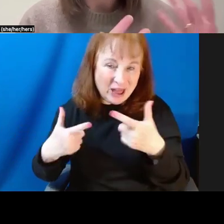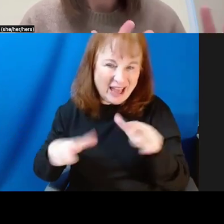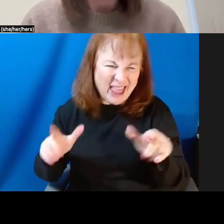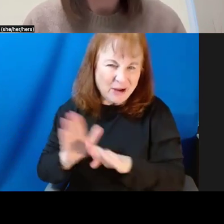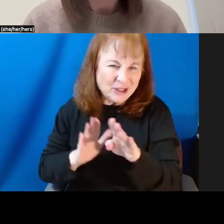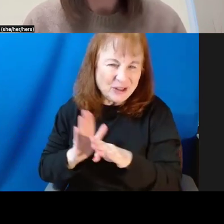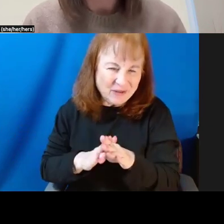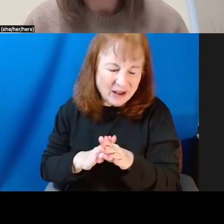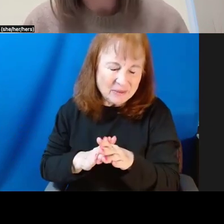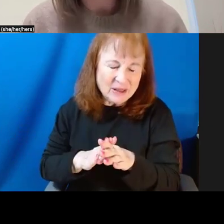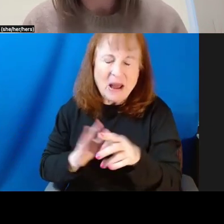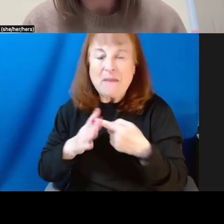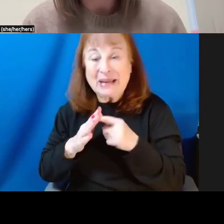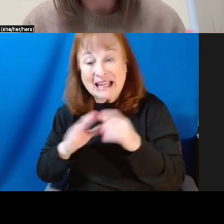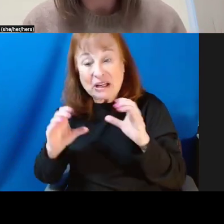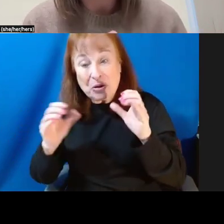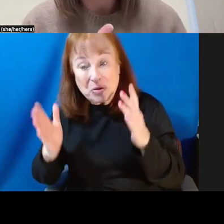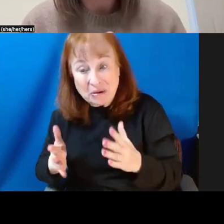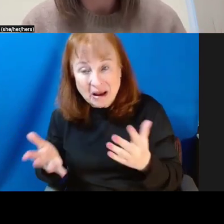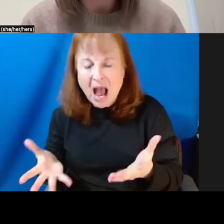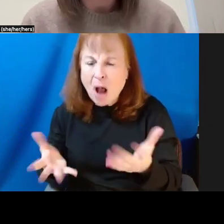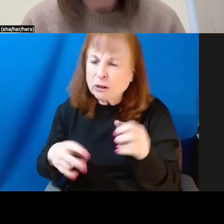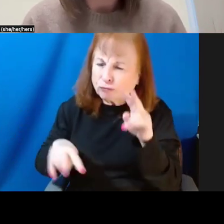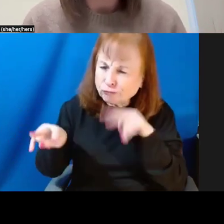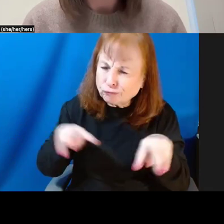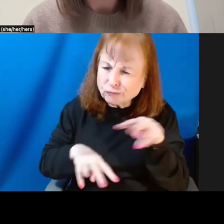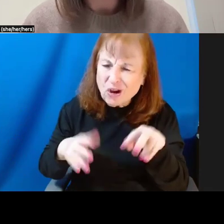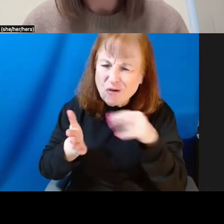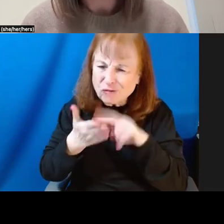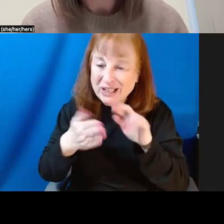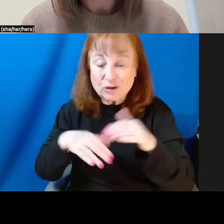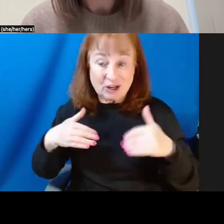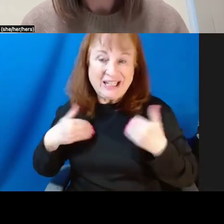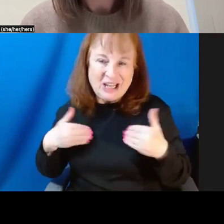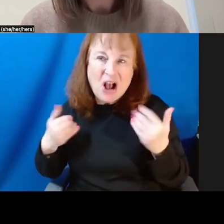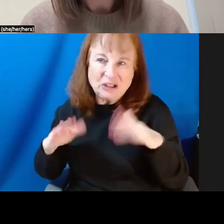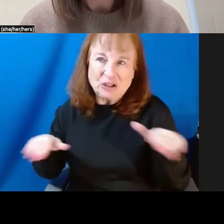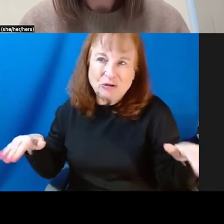development, beginning communicators, so I wanted to look at research on young children.